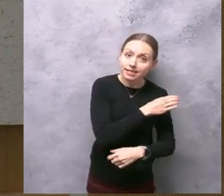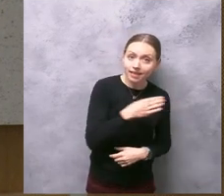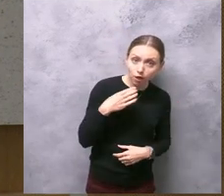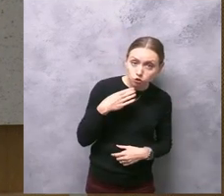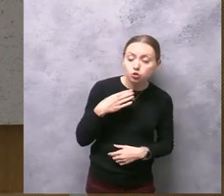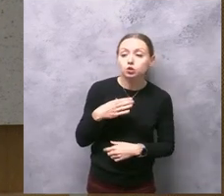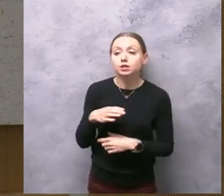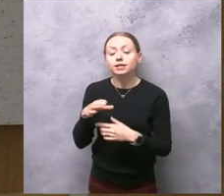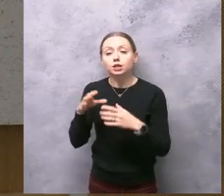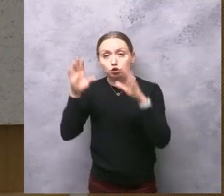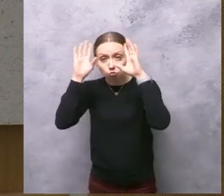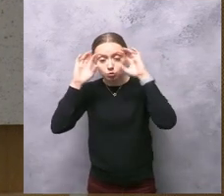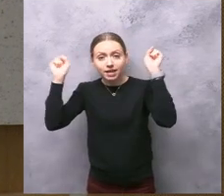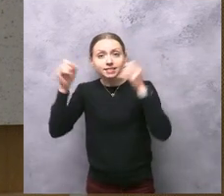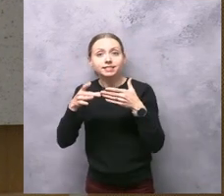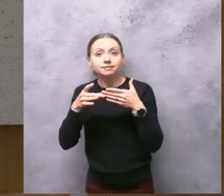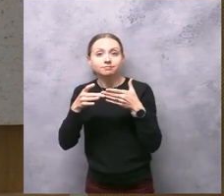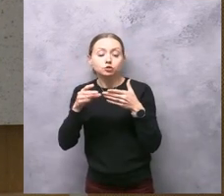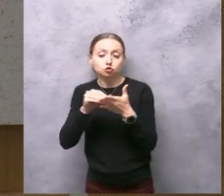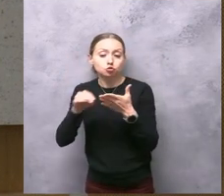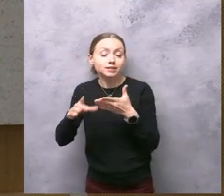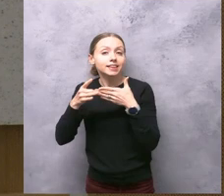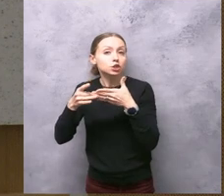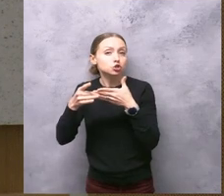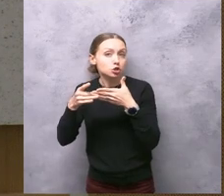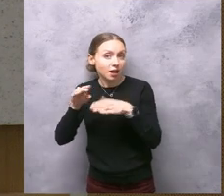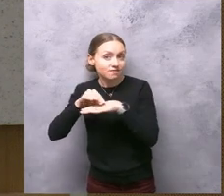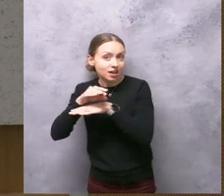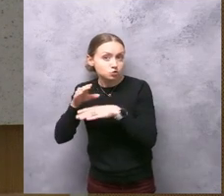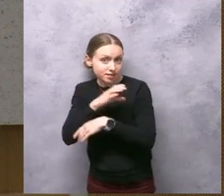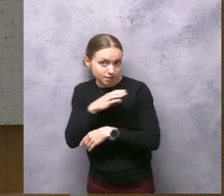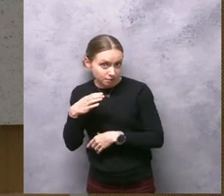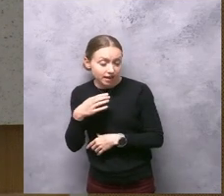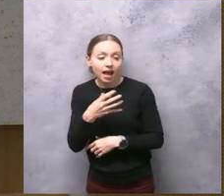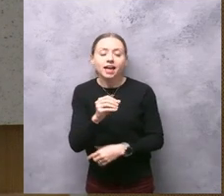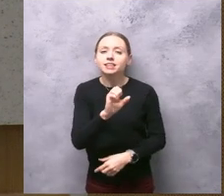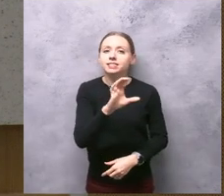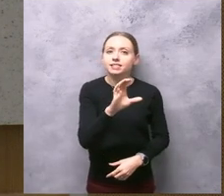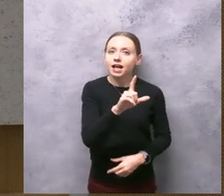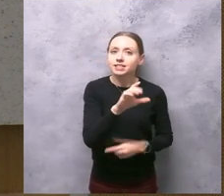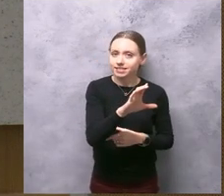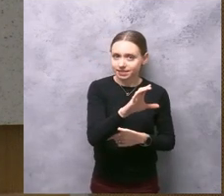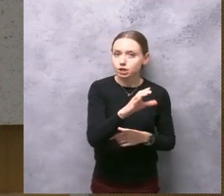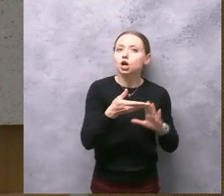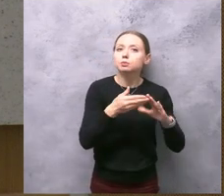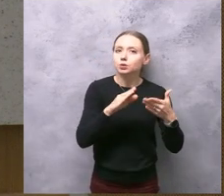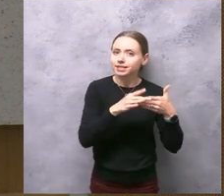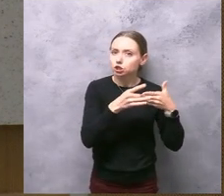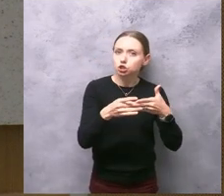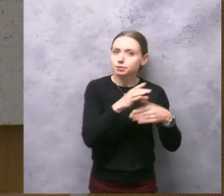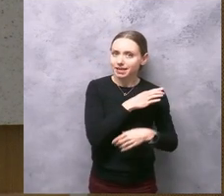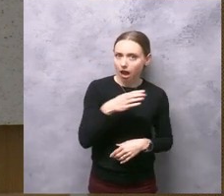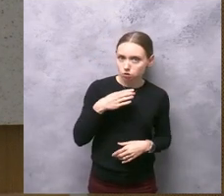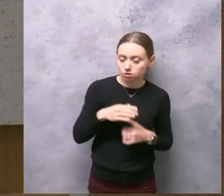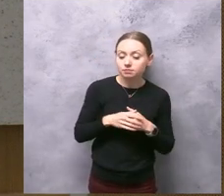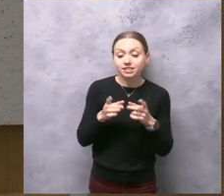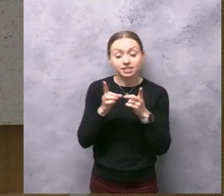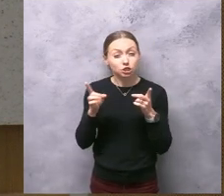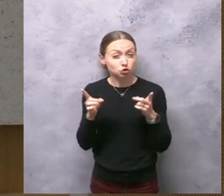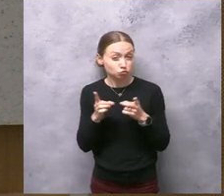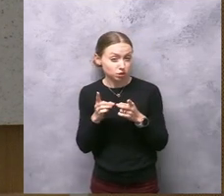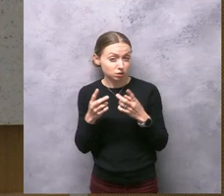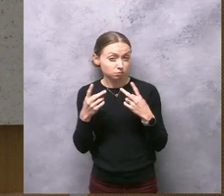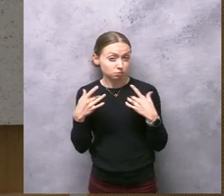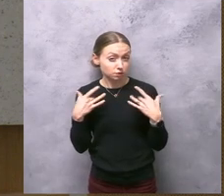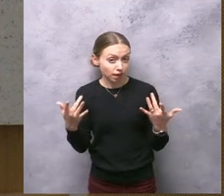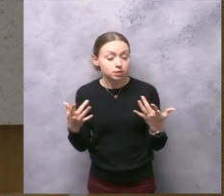Leadership Advisory Committee, and the CLC, Community Leadership Council. District events, obviously a salute to our stars,